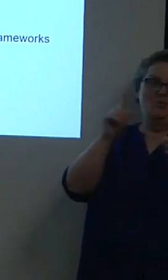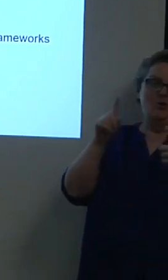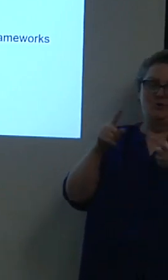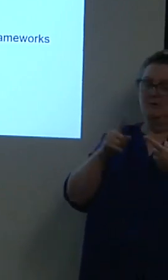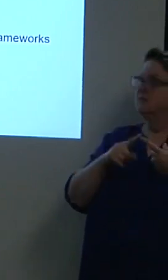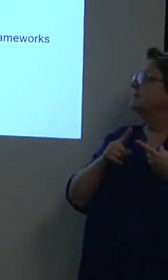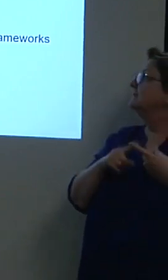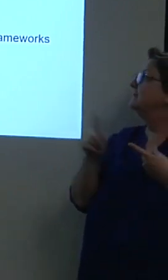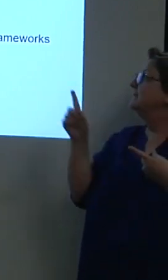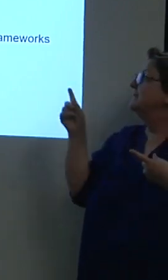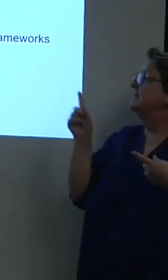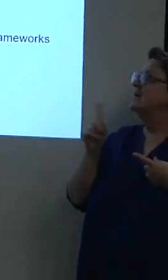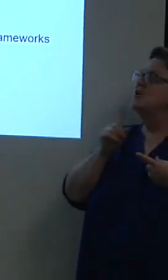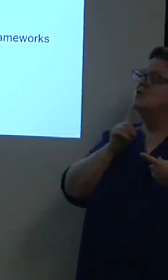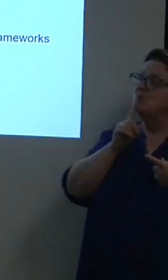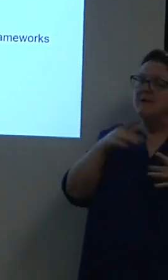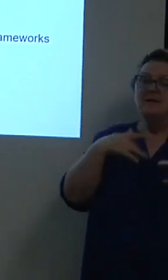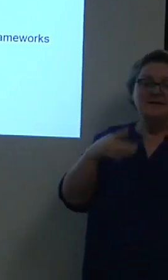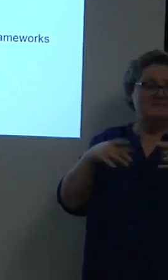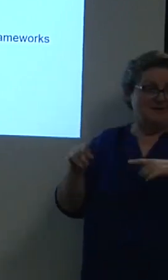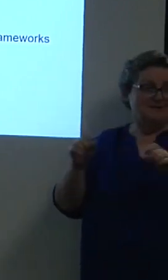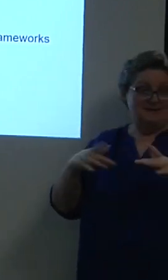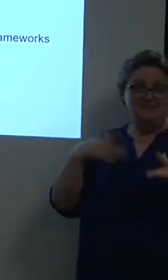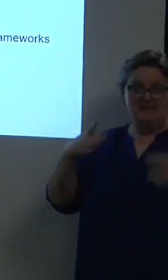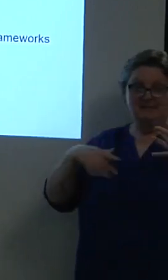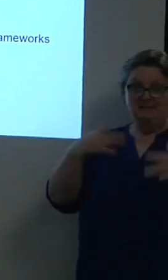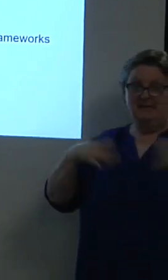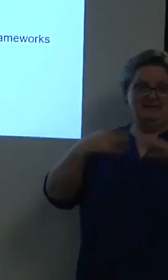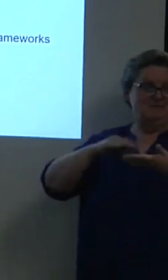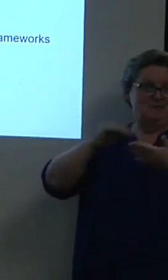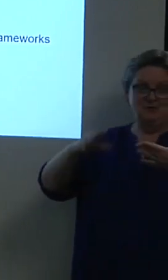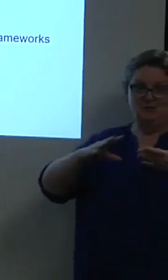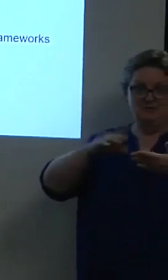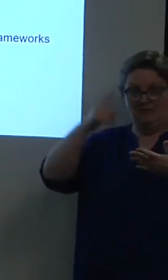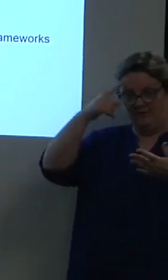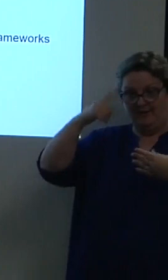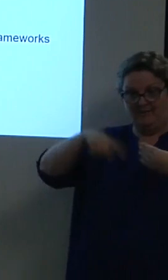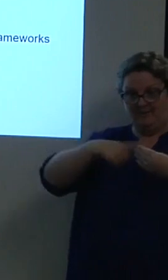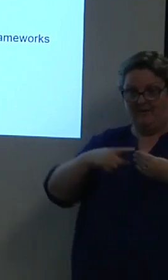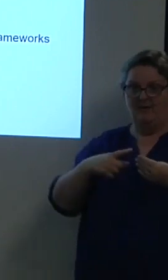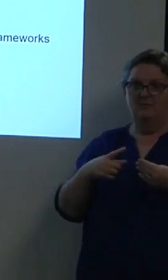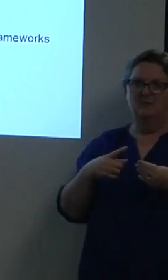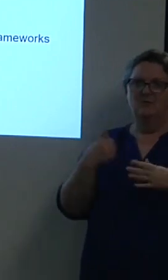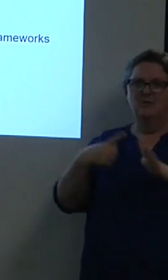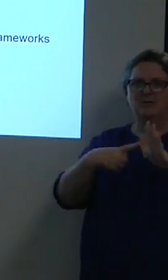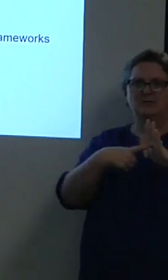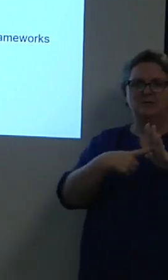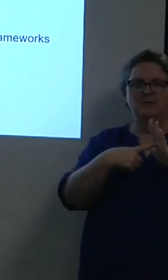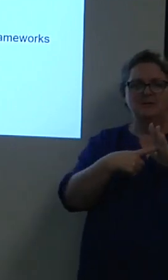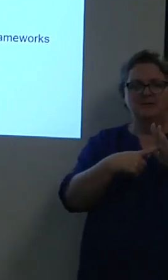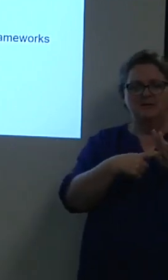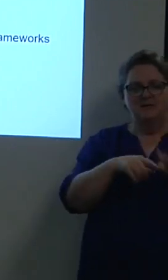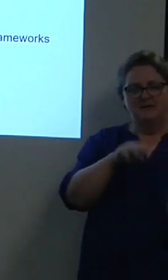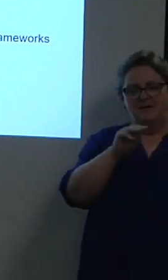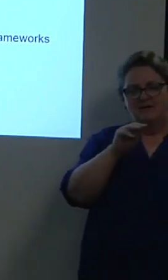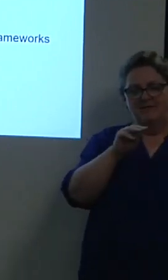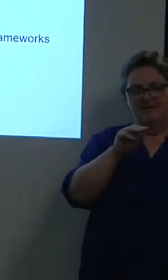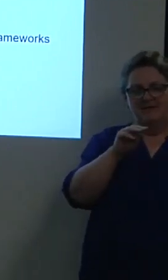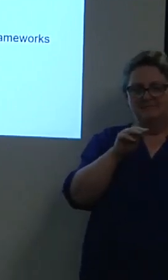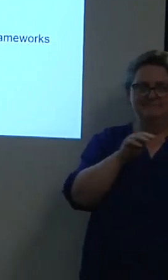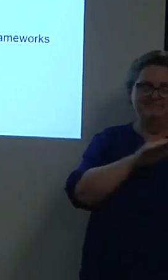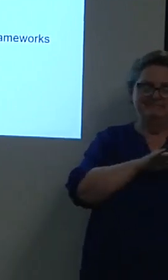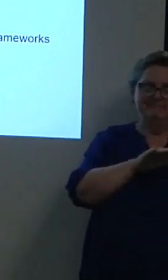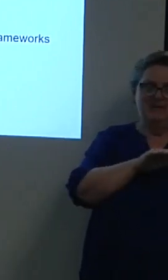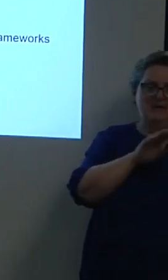format. So real events can often be really exciting for students to think about. So there is an example of the Malheur National